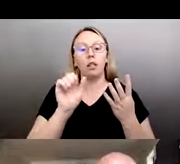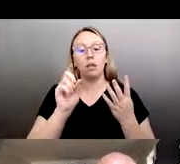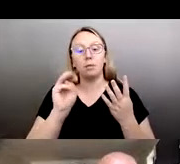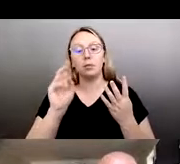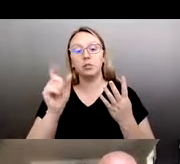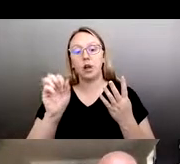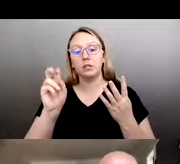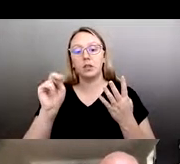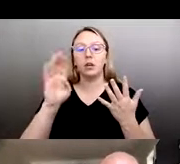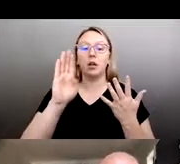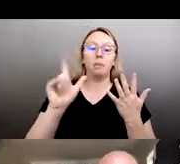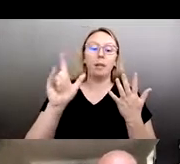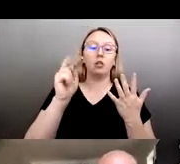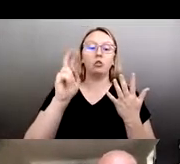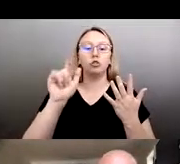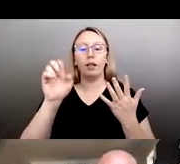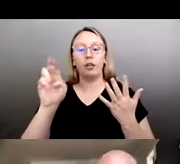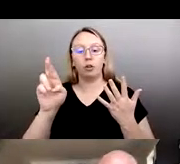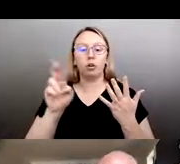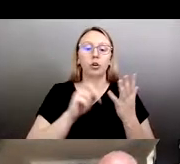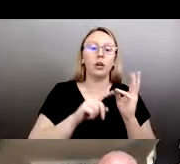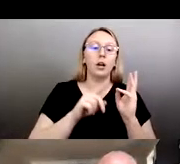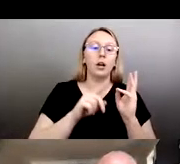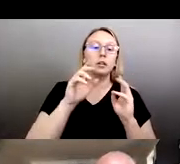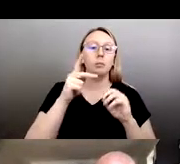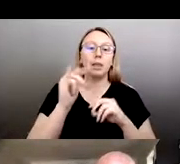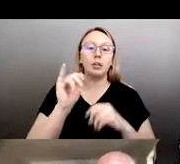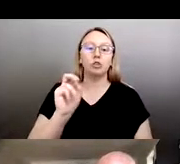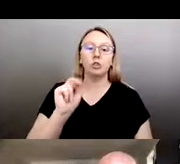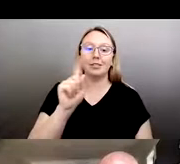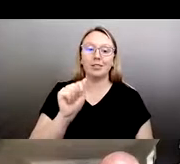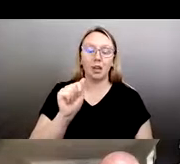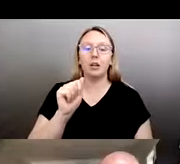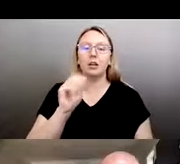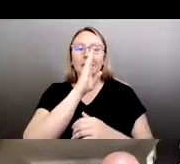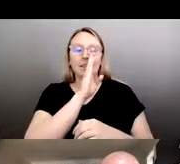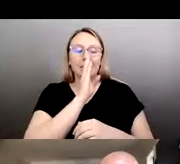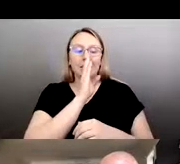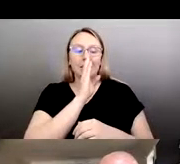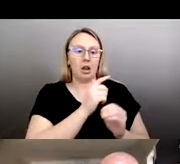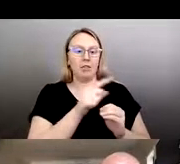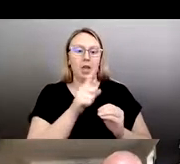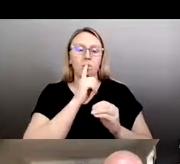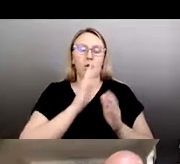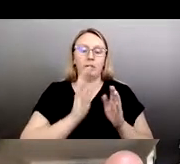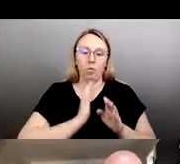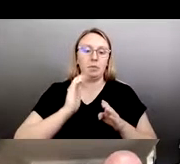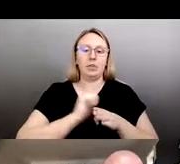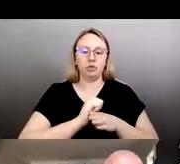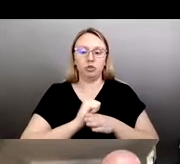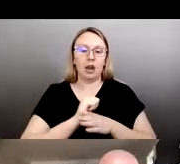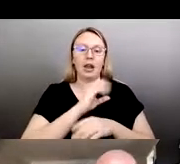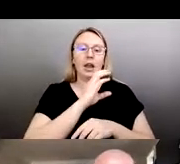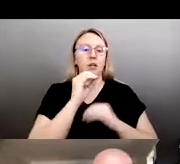and Aldo Piacenza, none of these artists were formally trained and none of them were represented by major galleries when Roger first started collecting their